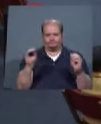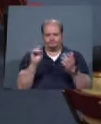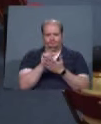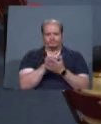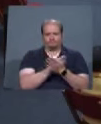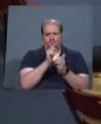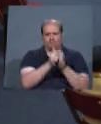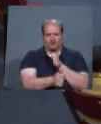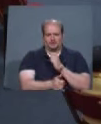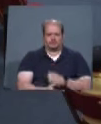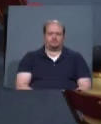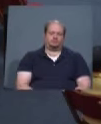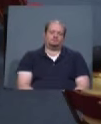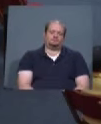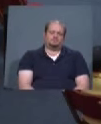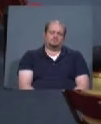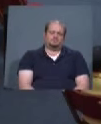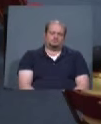ordinance passes.